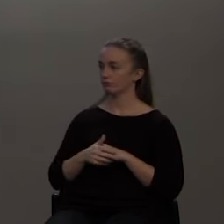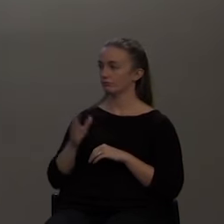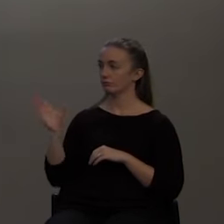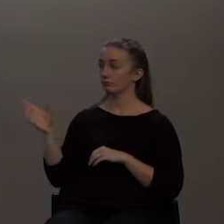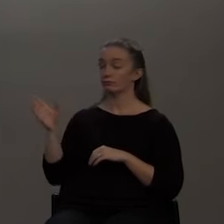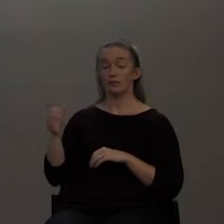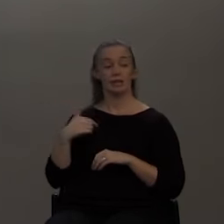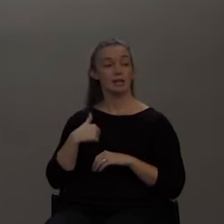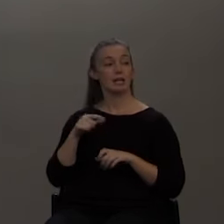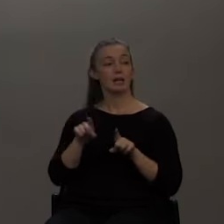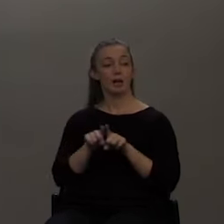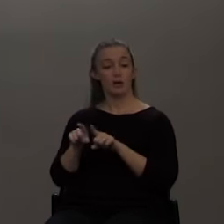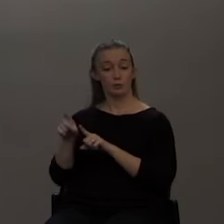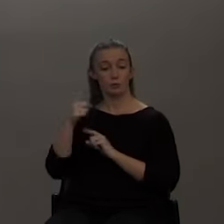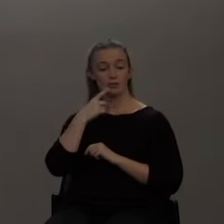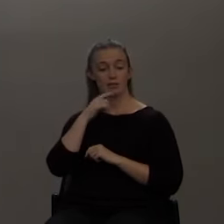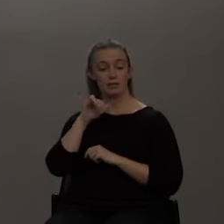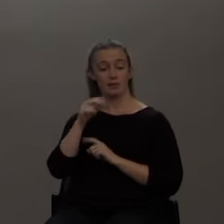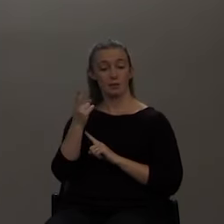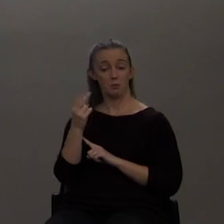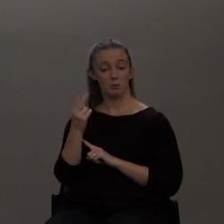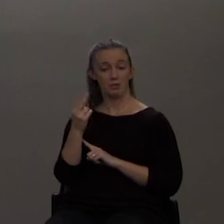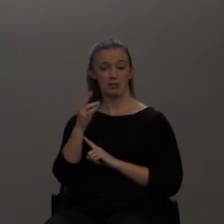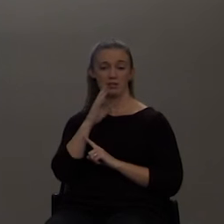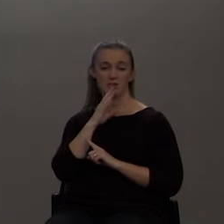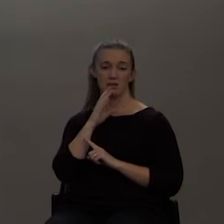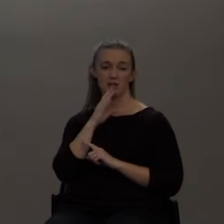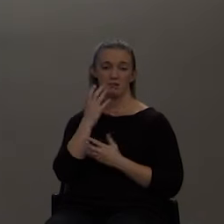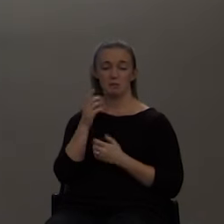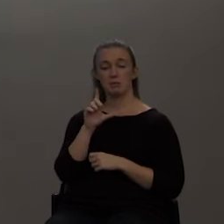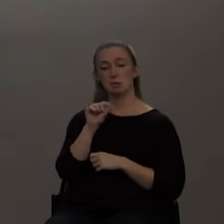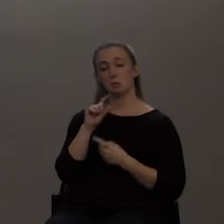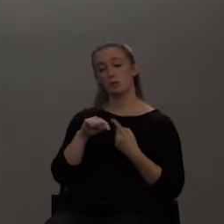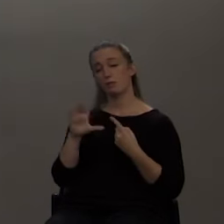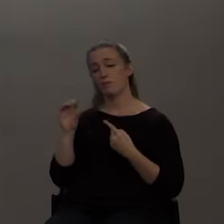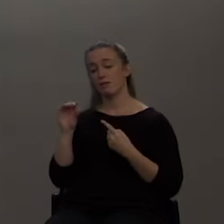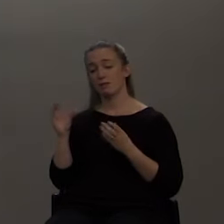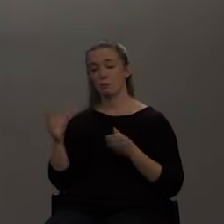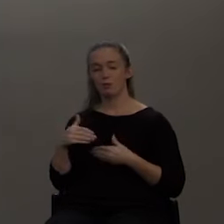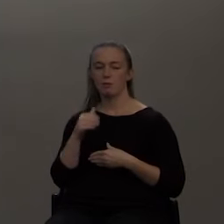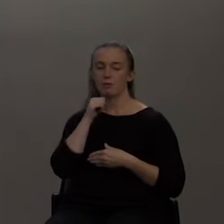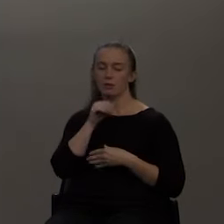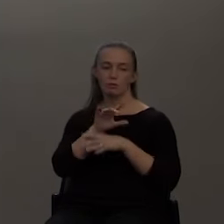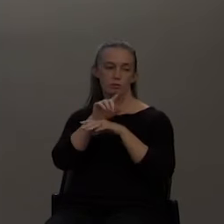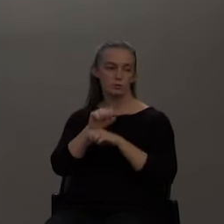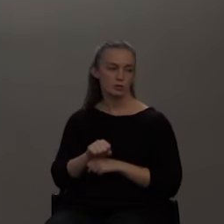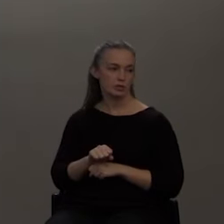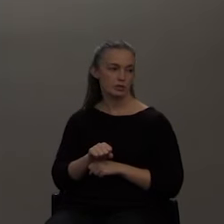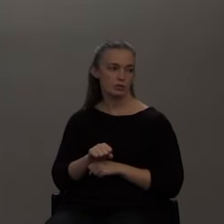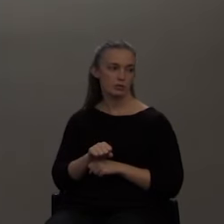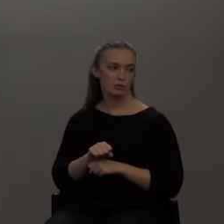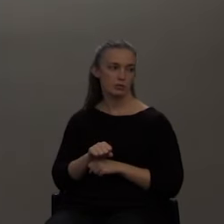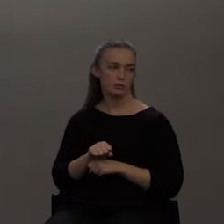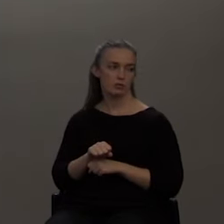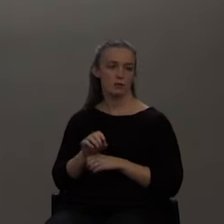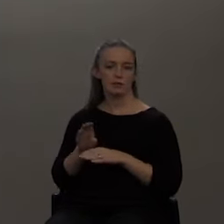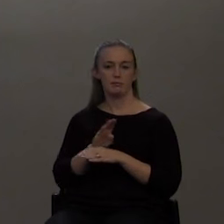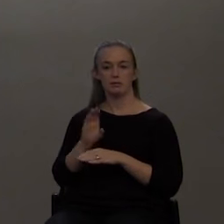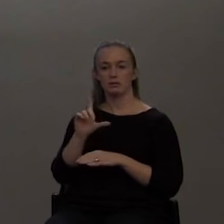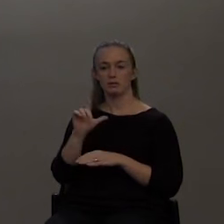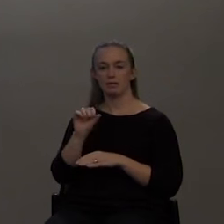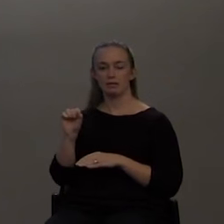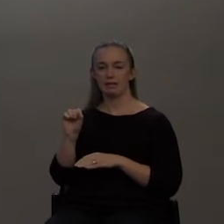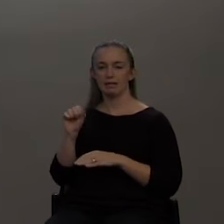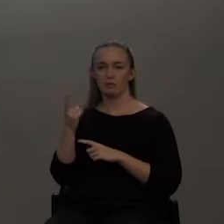Well, and I also say the boutique hotel, we're talking 20 to 50 rooms. We're not talking a traditional, limited service business class hotel